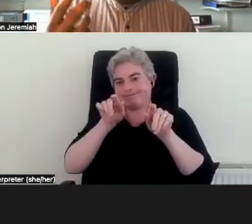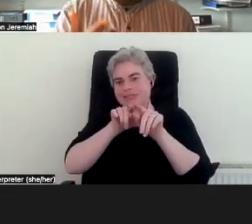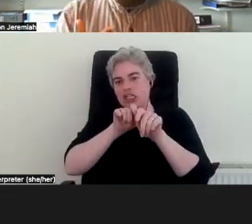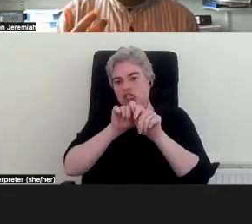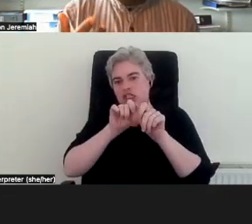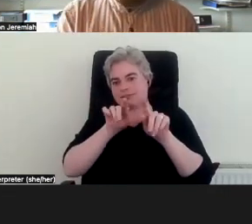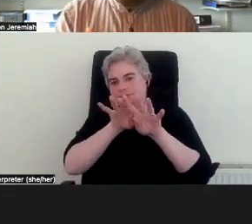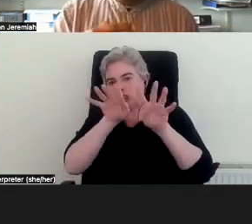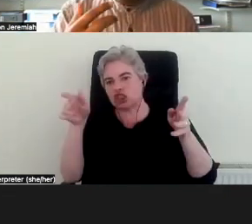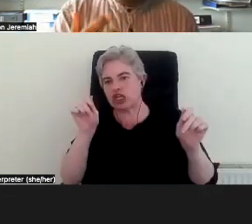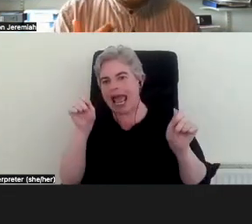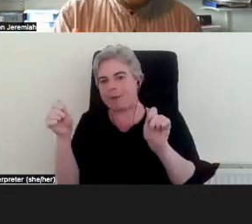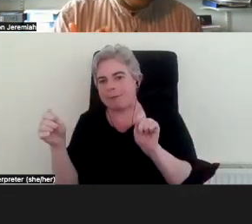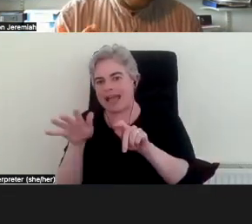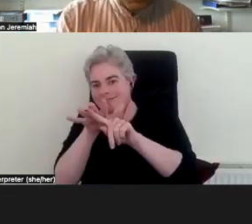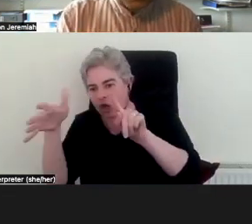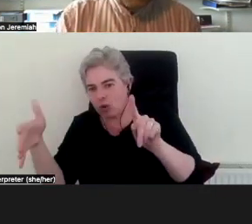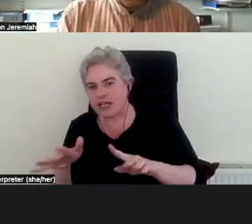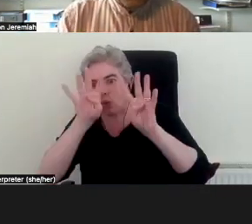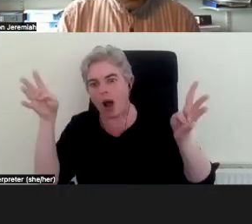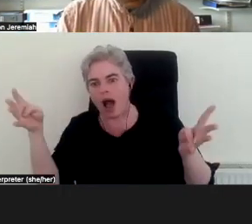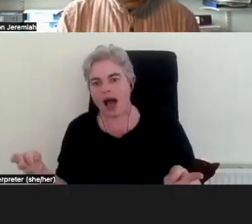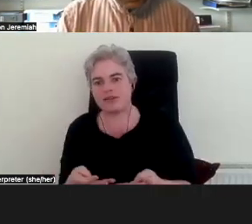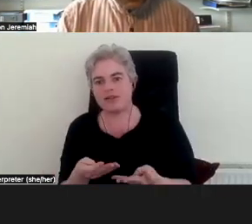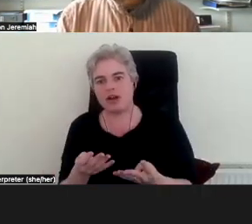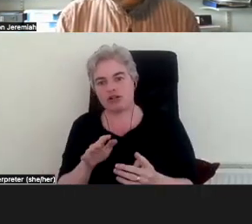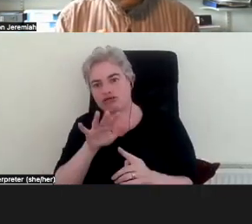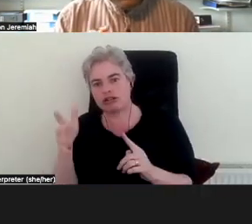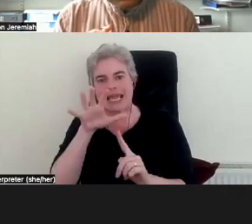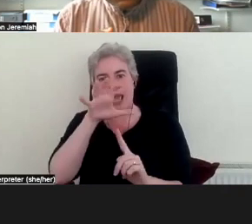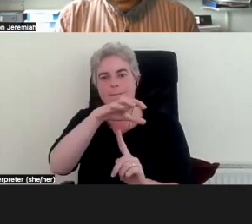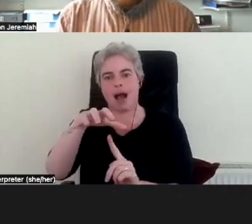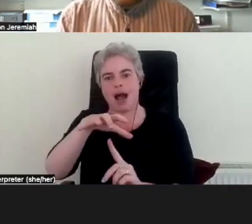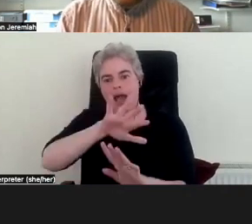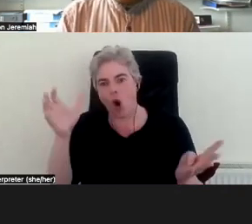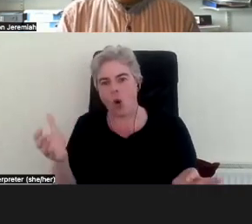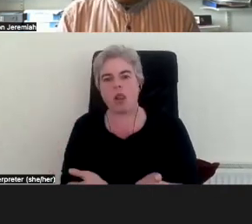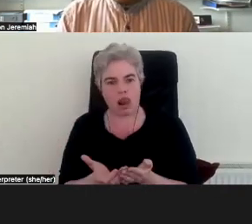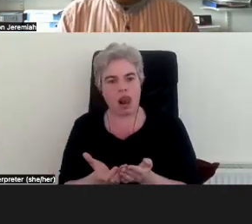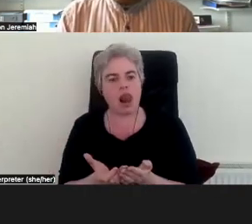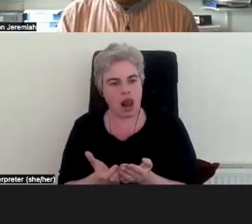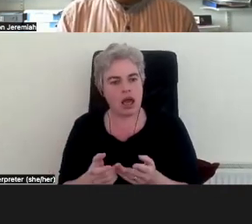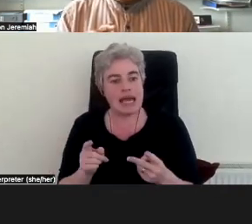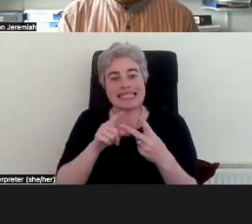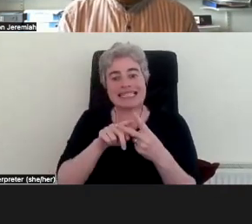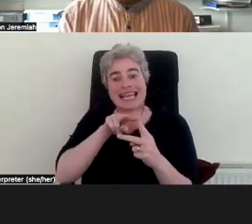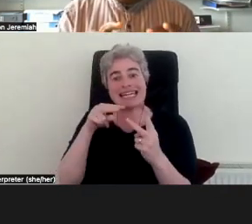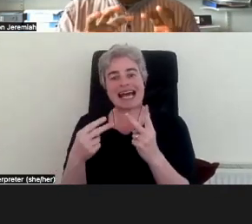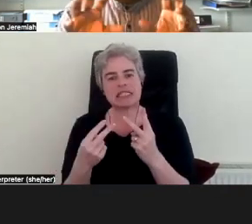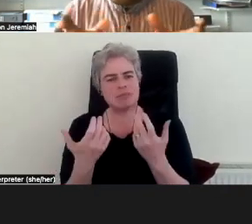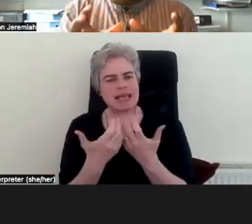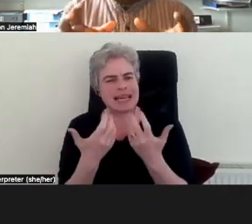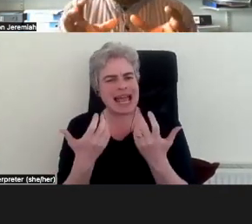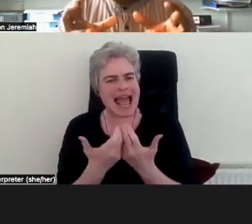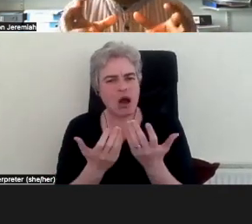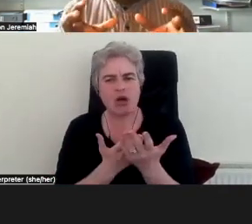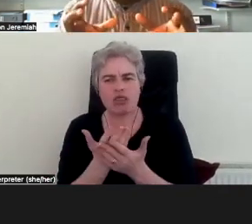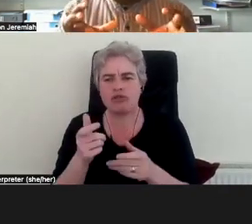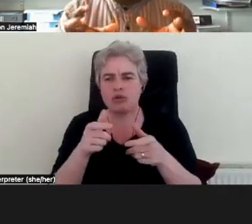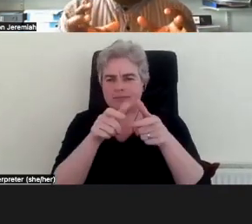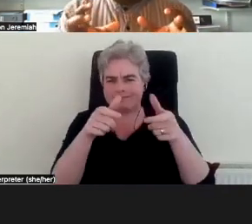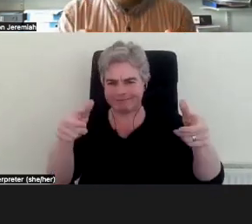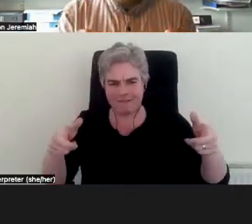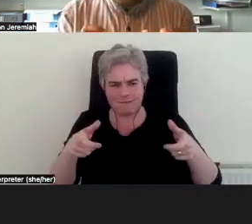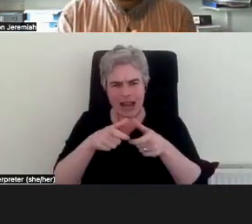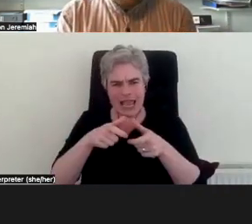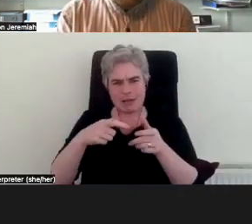the wider thinking across the empire. And the second aspect is how, by framing of this